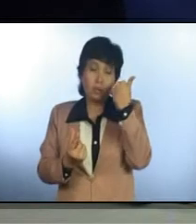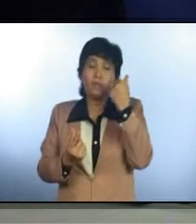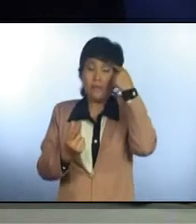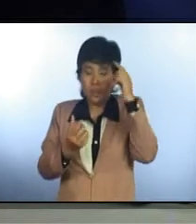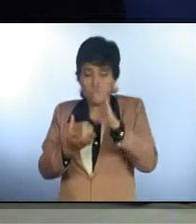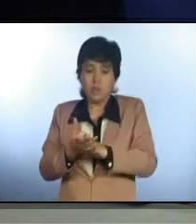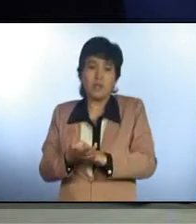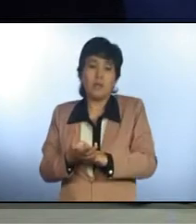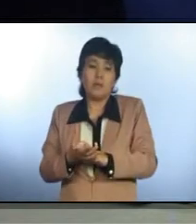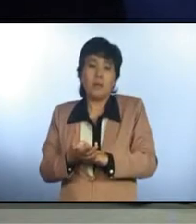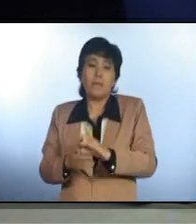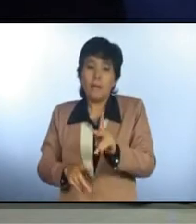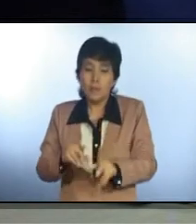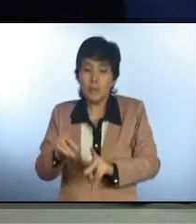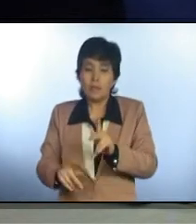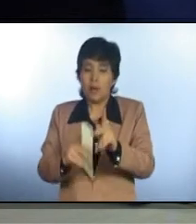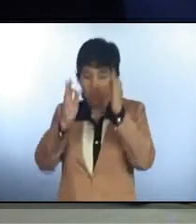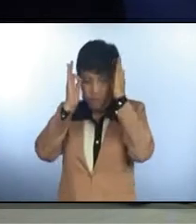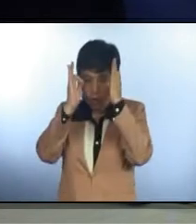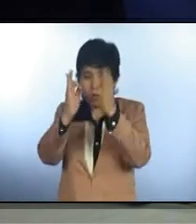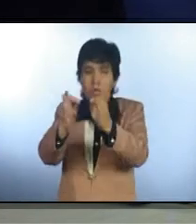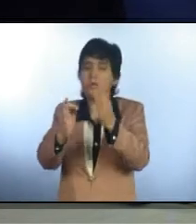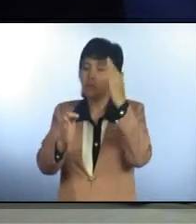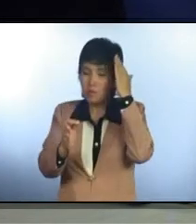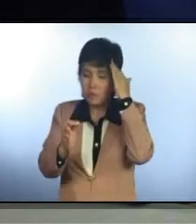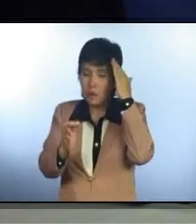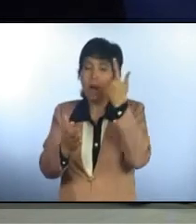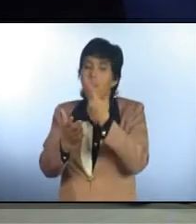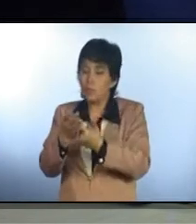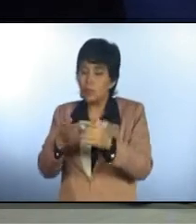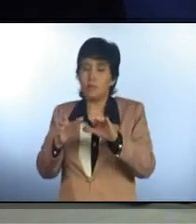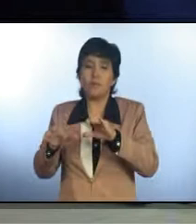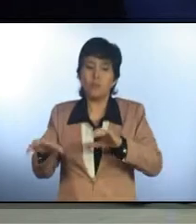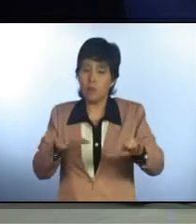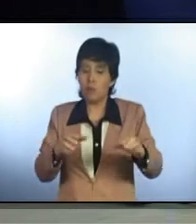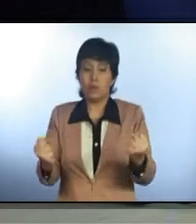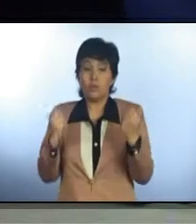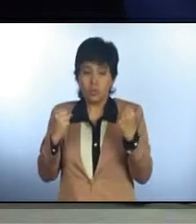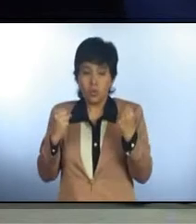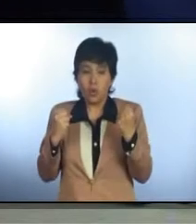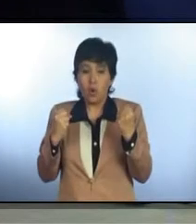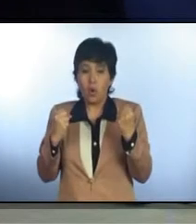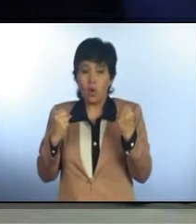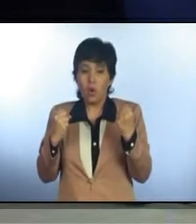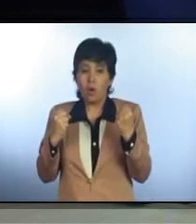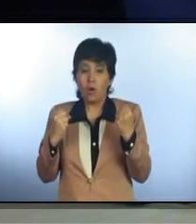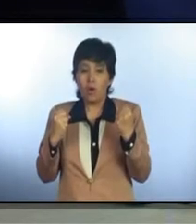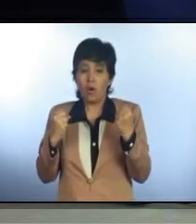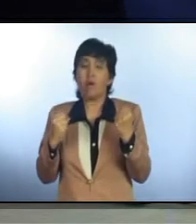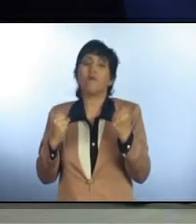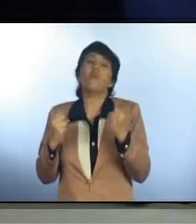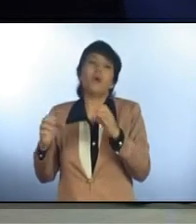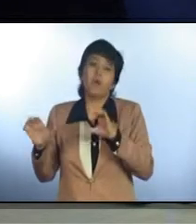Yep. People who are straight, who are focused, who know what they are doing, who are strong-willed, who are